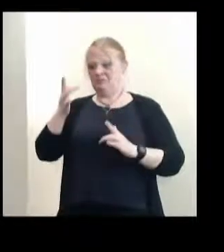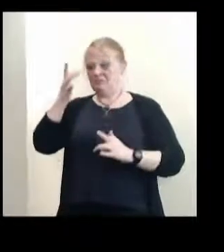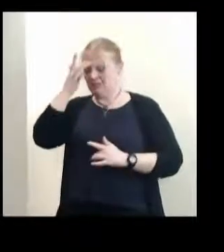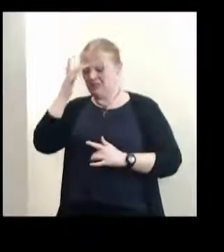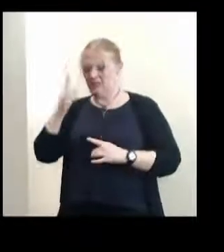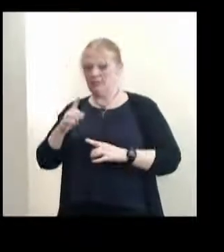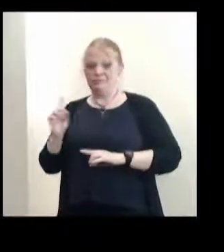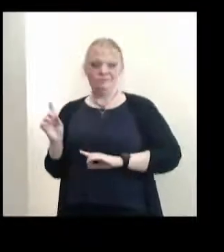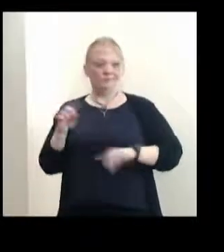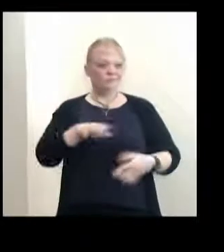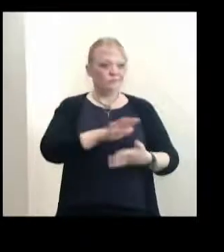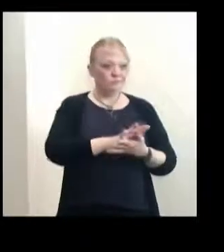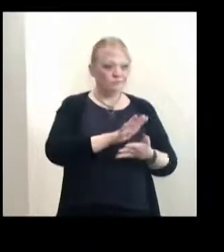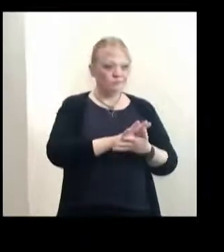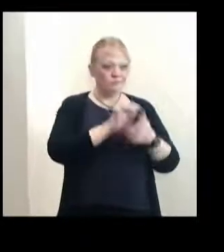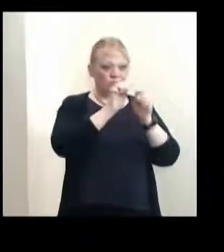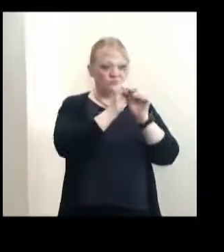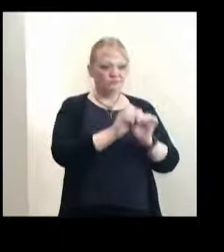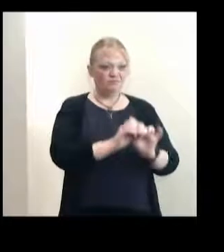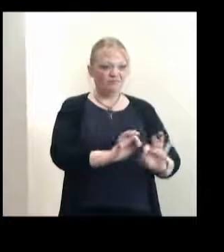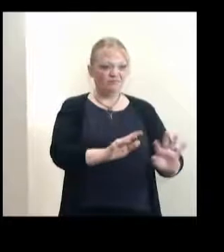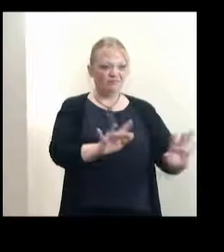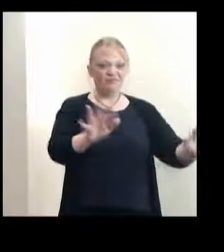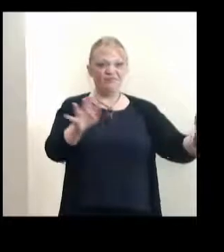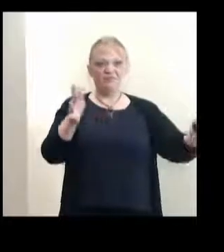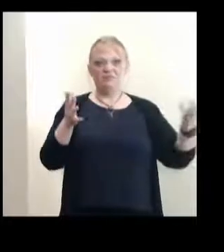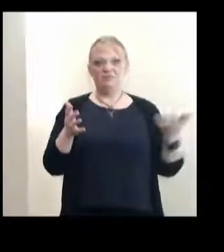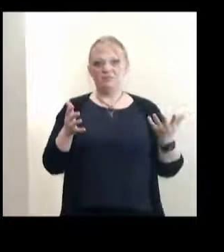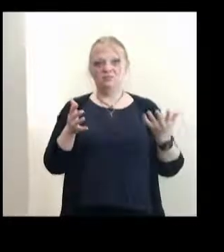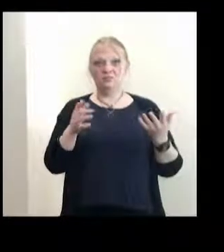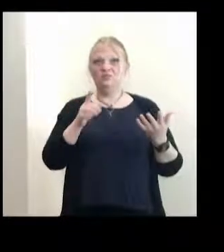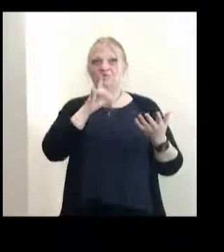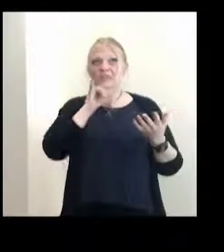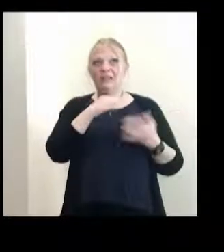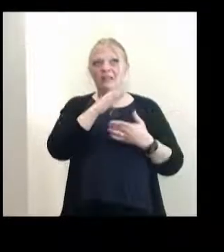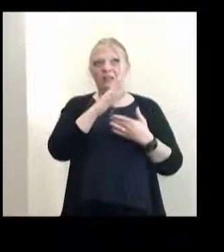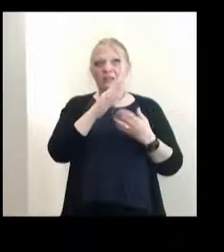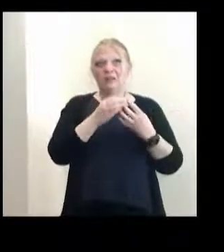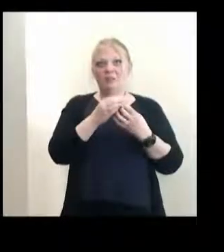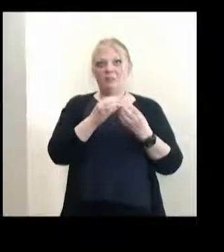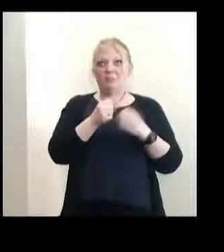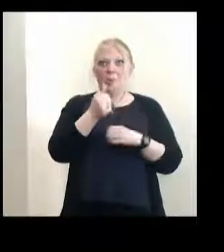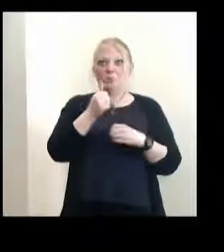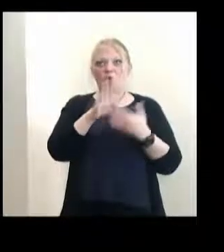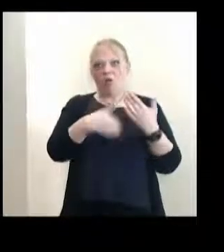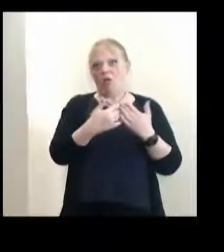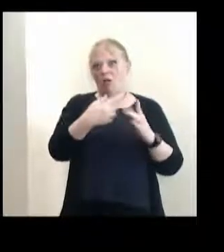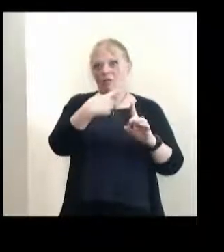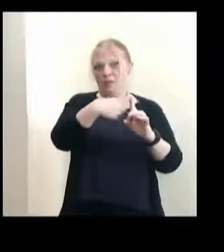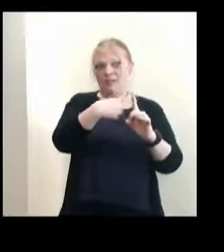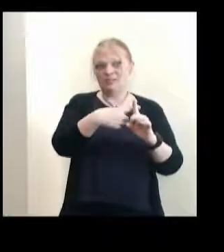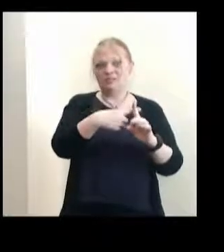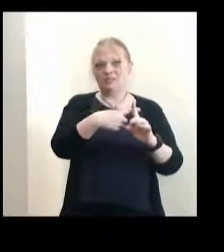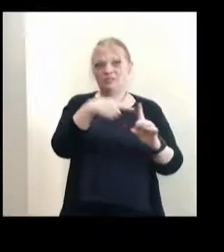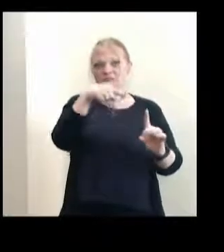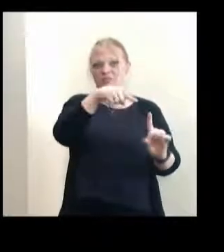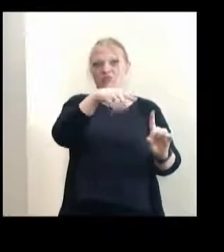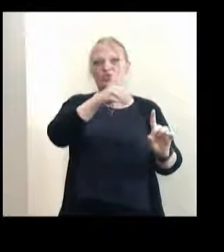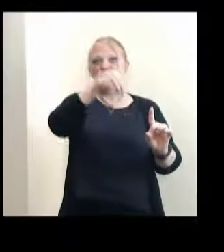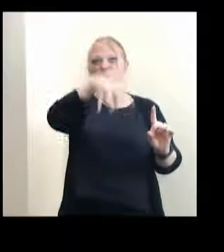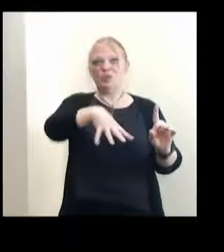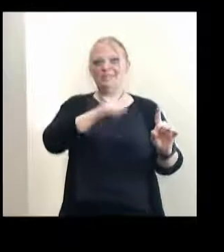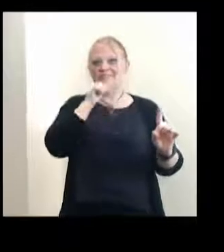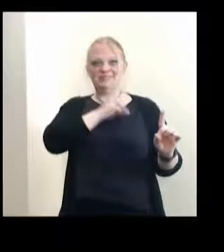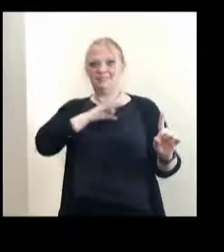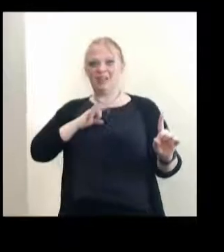in the schools, and those are almost exclusively among students, not staff. And we are seeing children in the hospital right now. So this